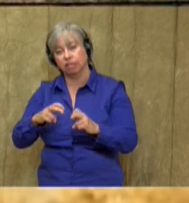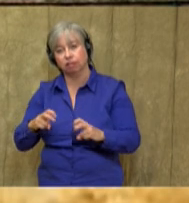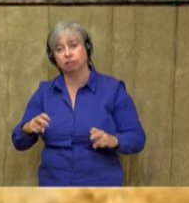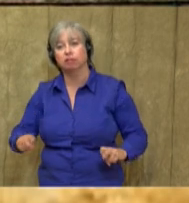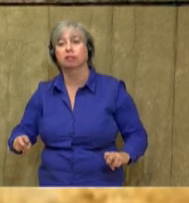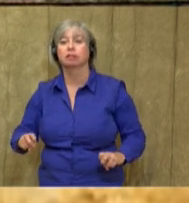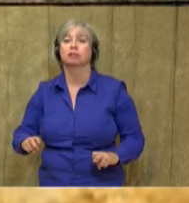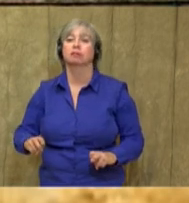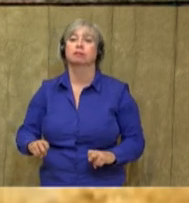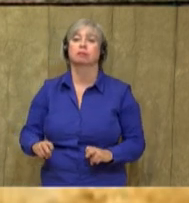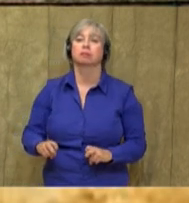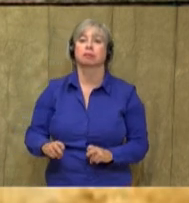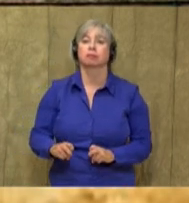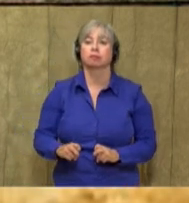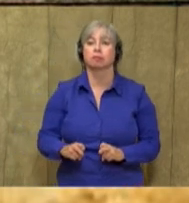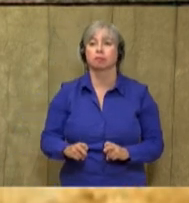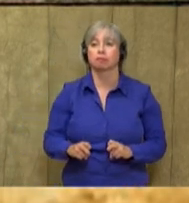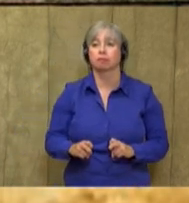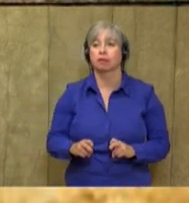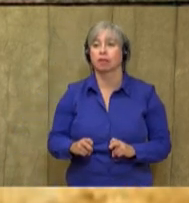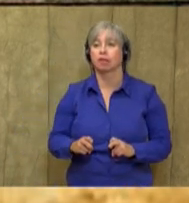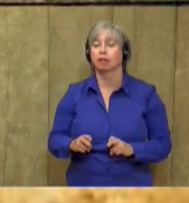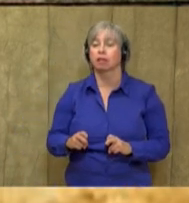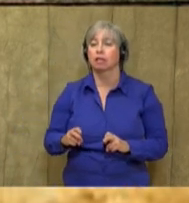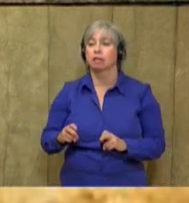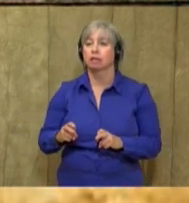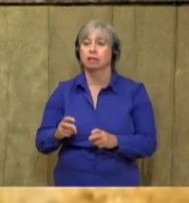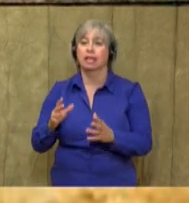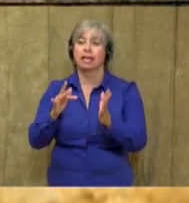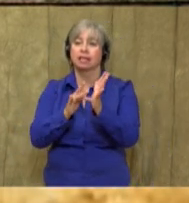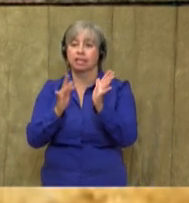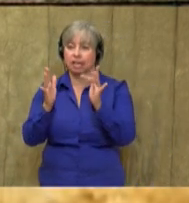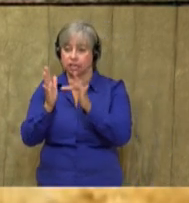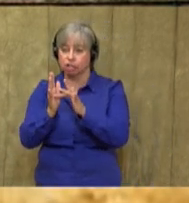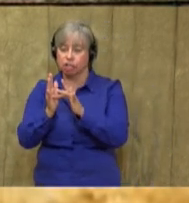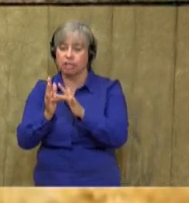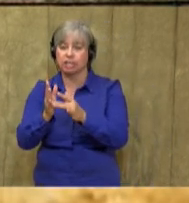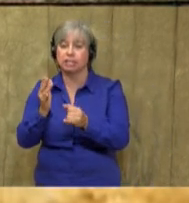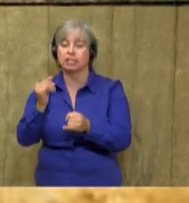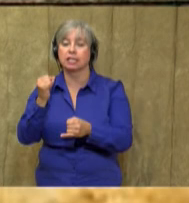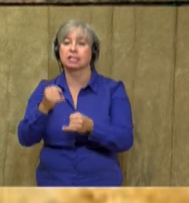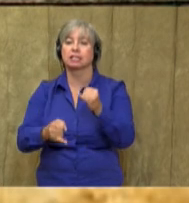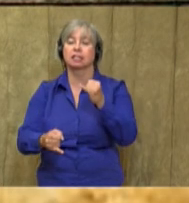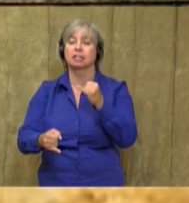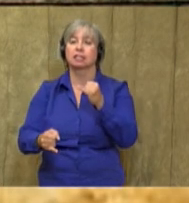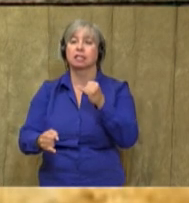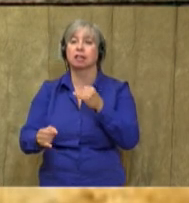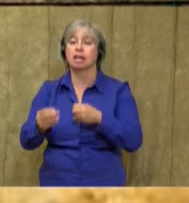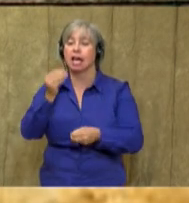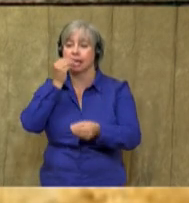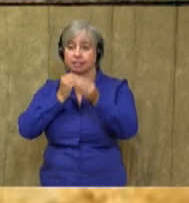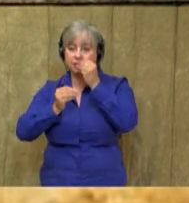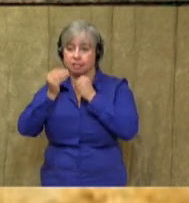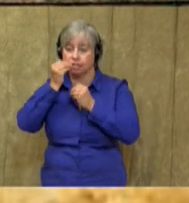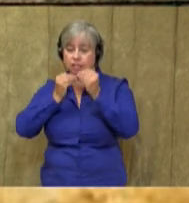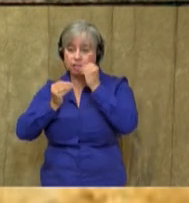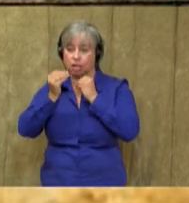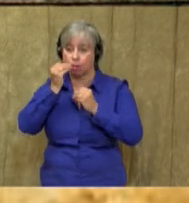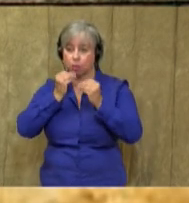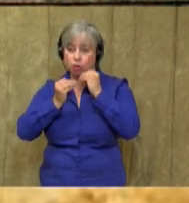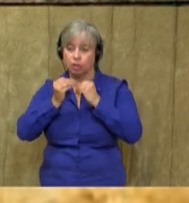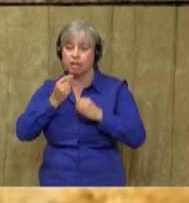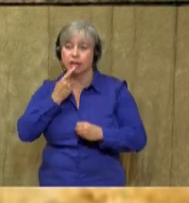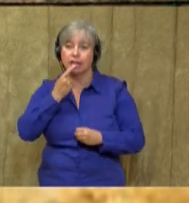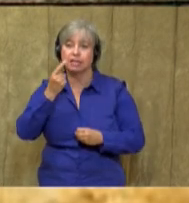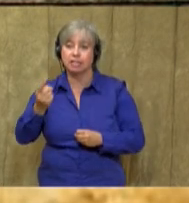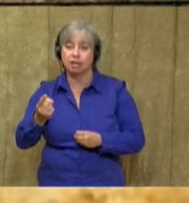Supper, which captures the drama of the moment that Jesus is having the Last Supper with his disciples, and he's telling them, one of you